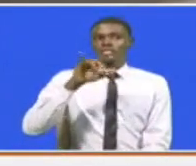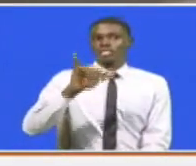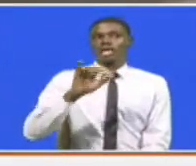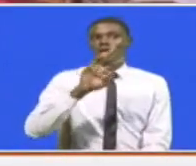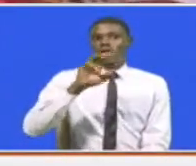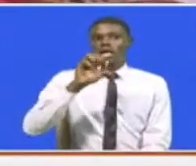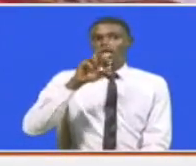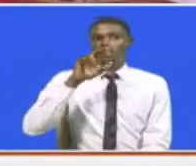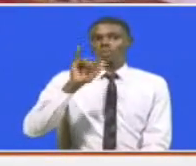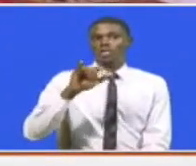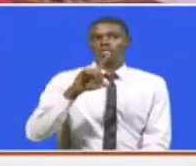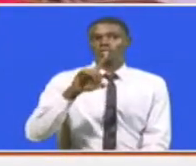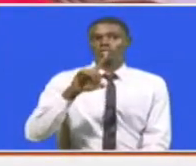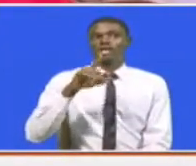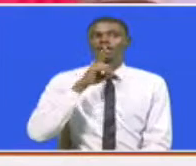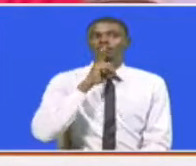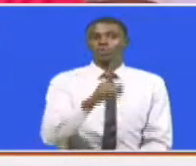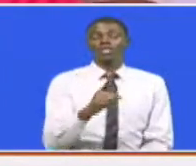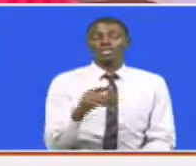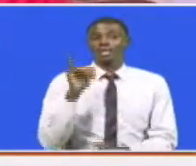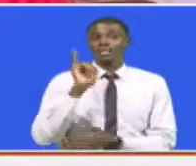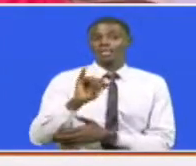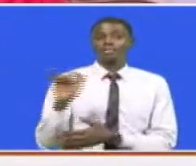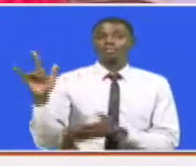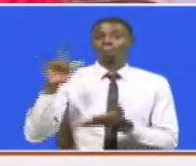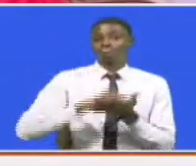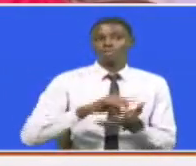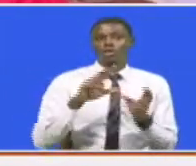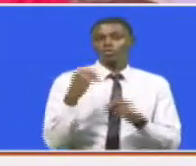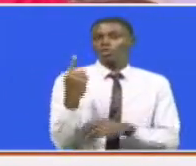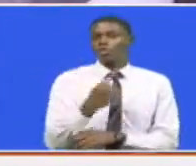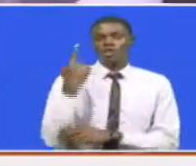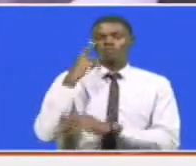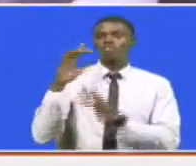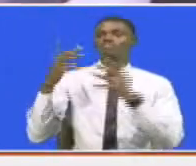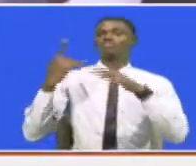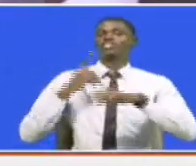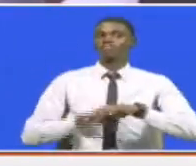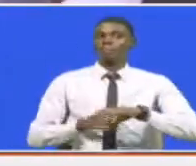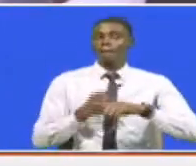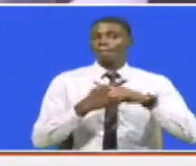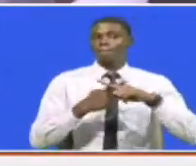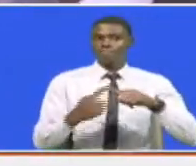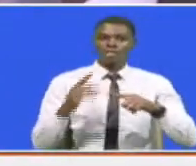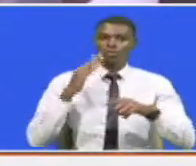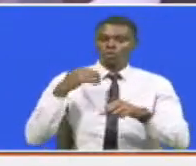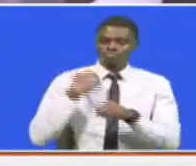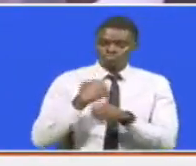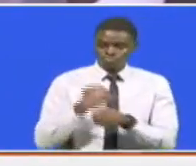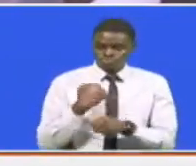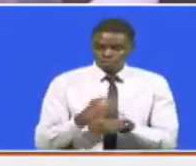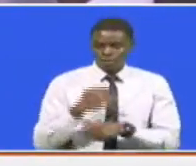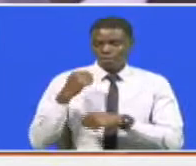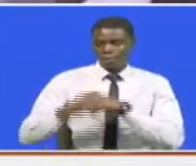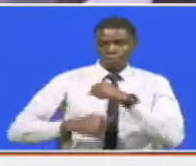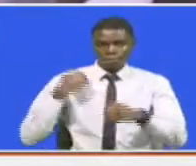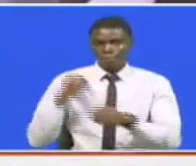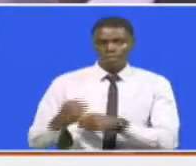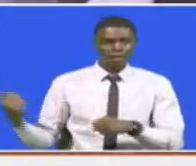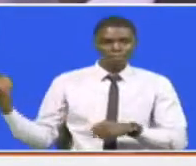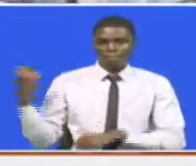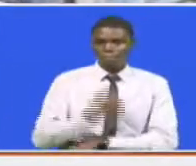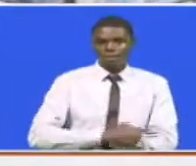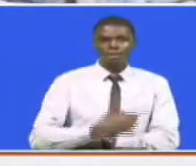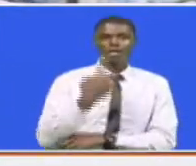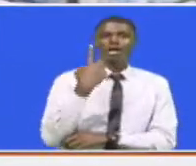the region's airwaves, assuring that the flights are not just for the festive season, but will operate throughout the year with two flights